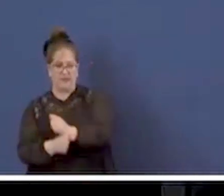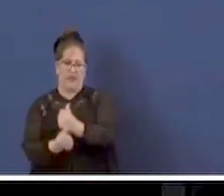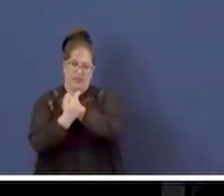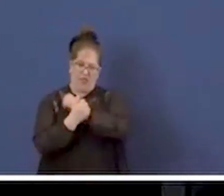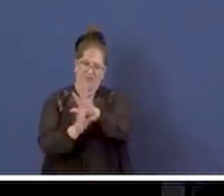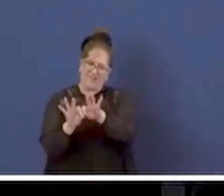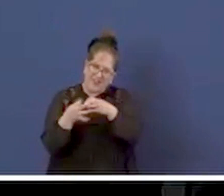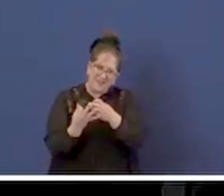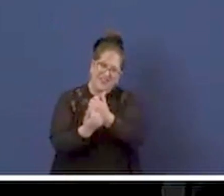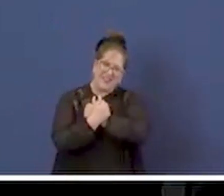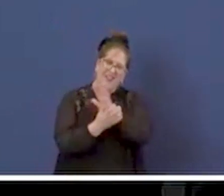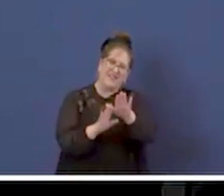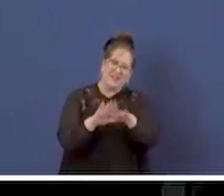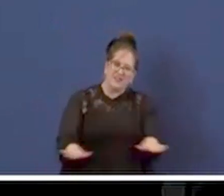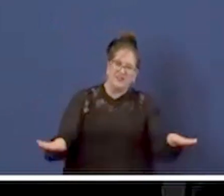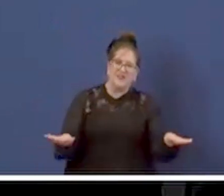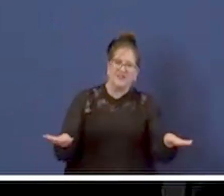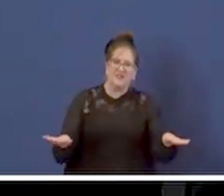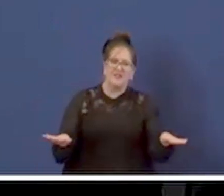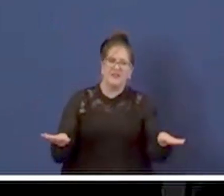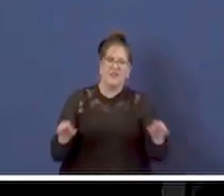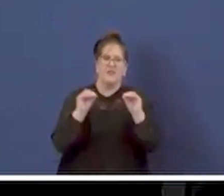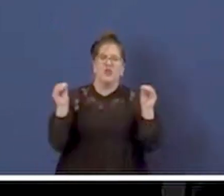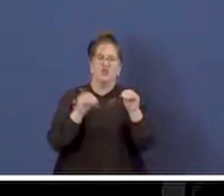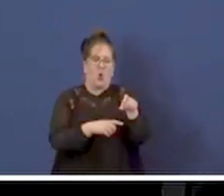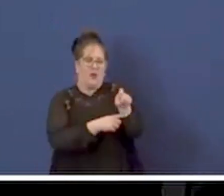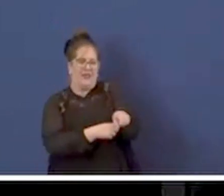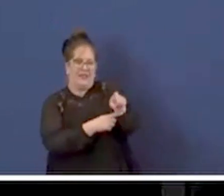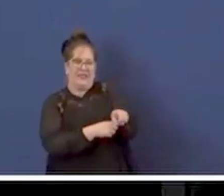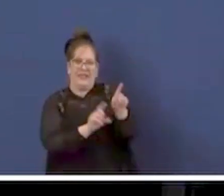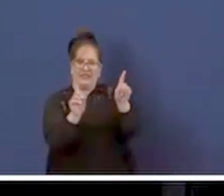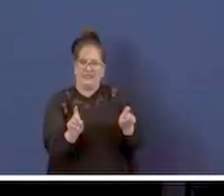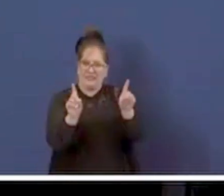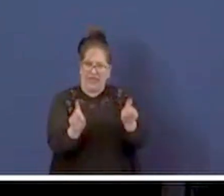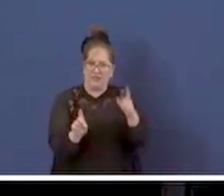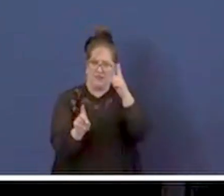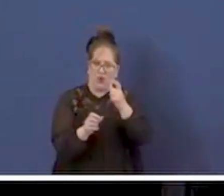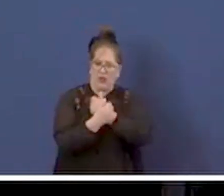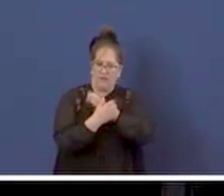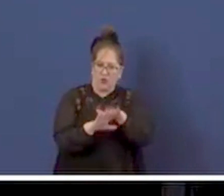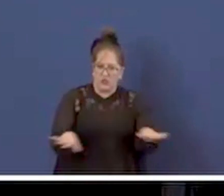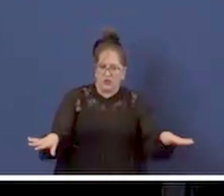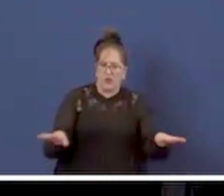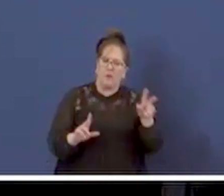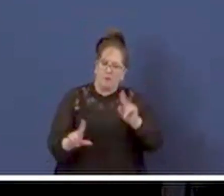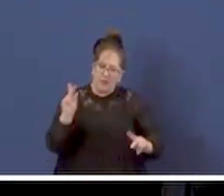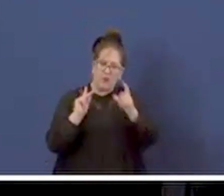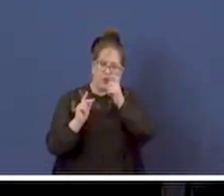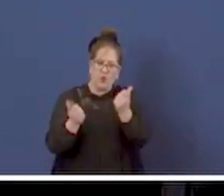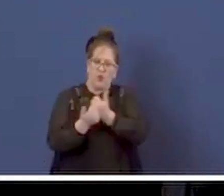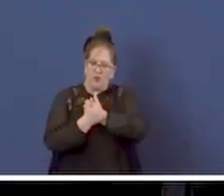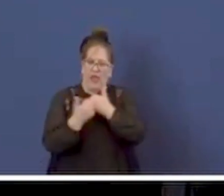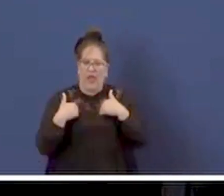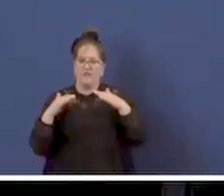children. There's no means test on loving your children. We don't need a work requirement because people who have children want a